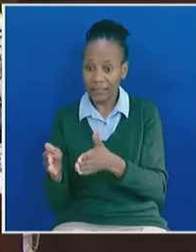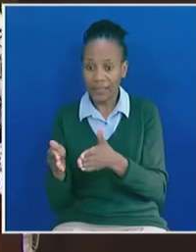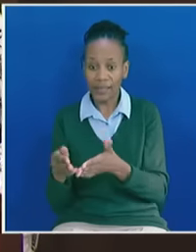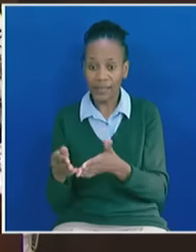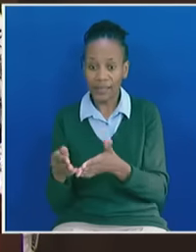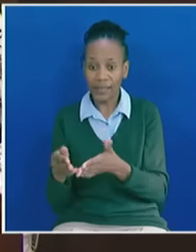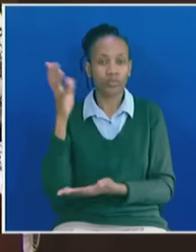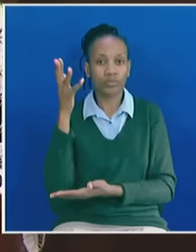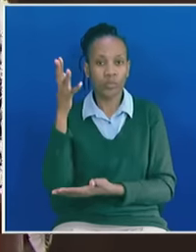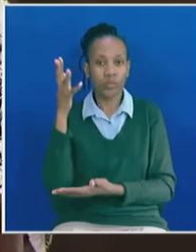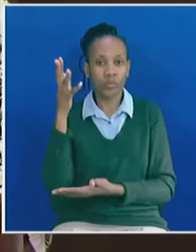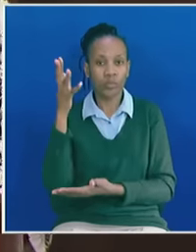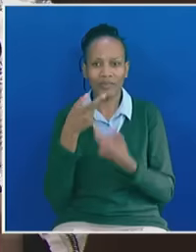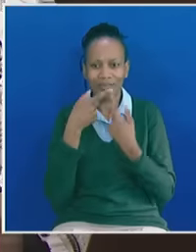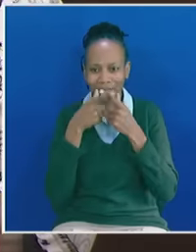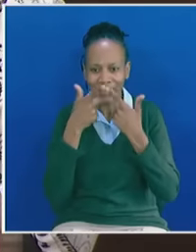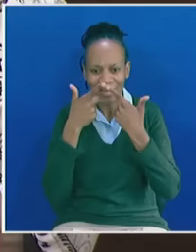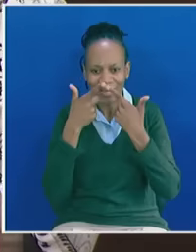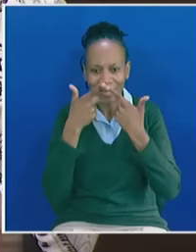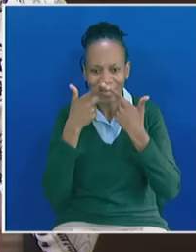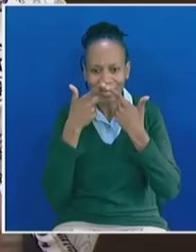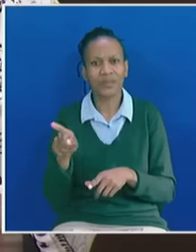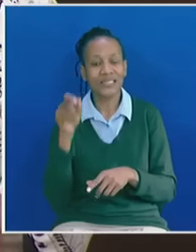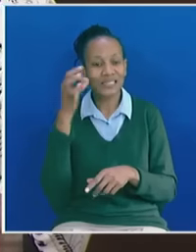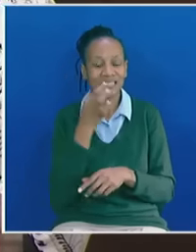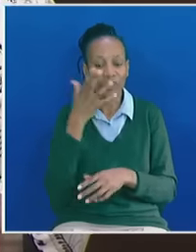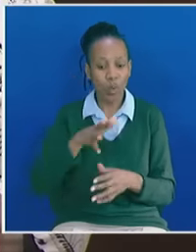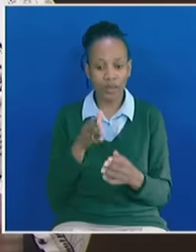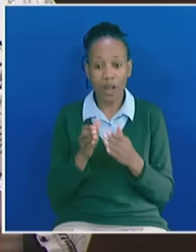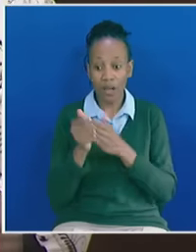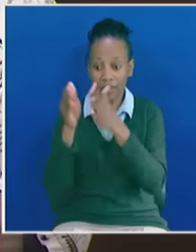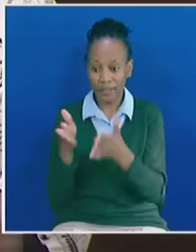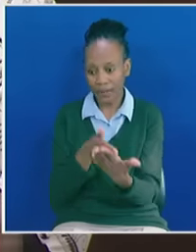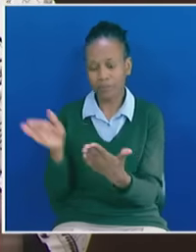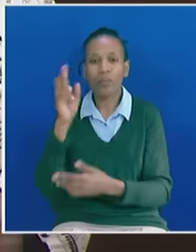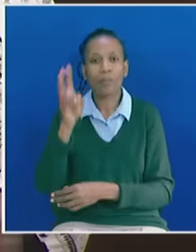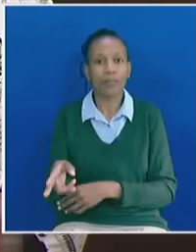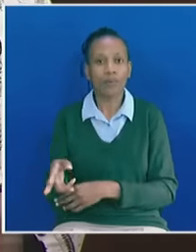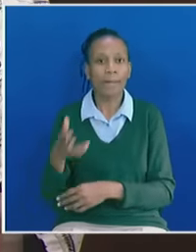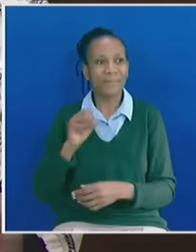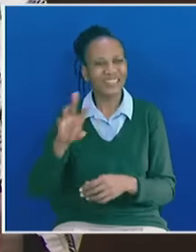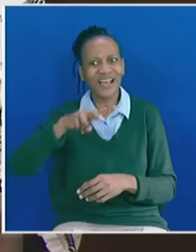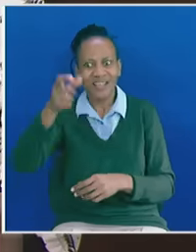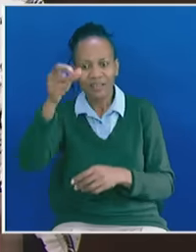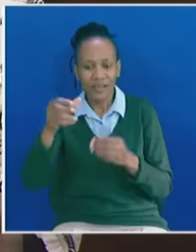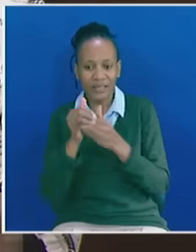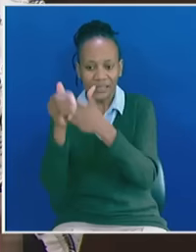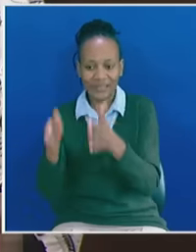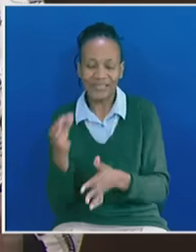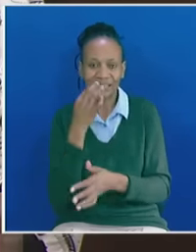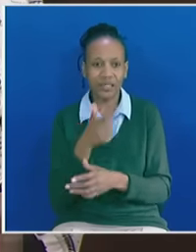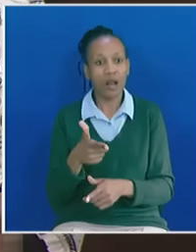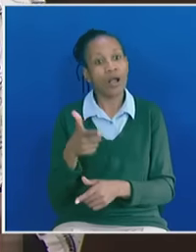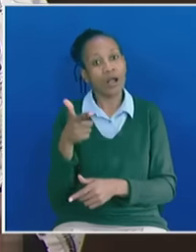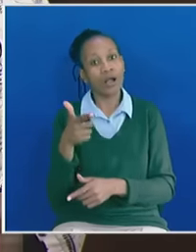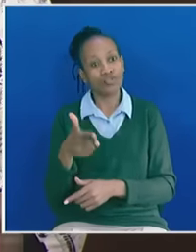platform to remove the commander-in-chief and another wanting to remove the government with the barrel of the gun. After